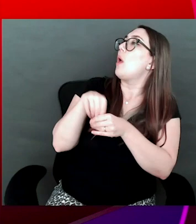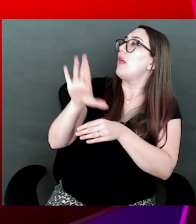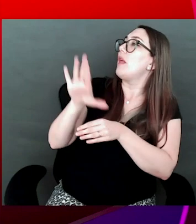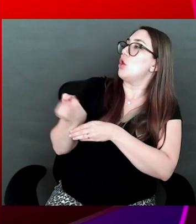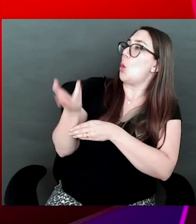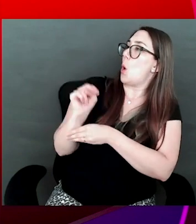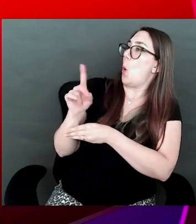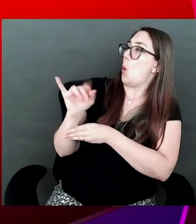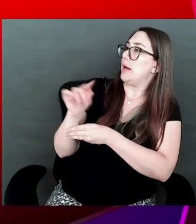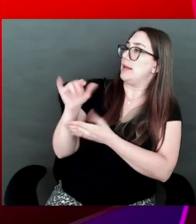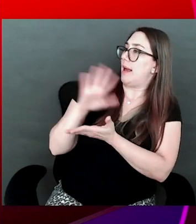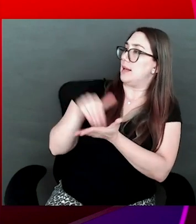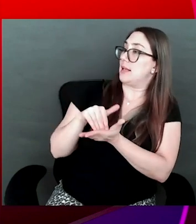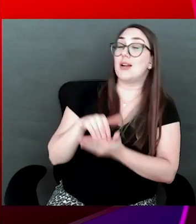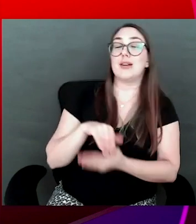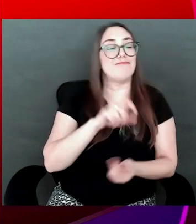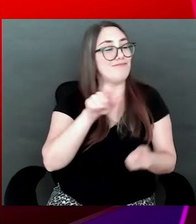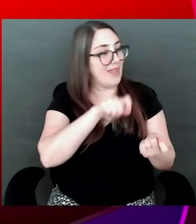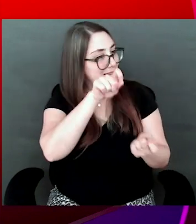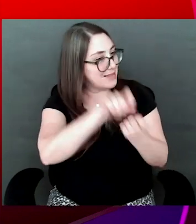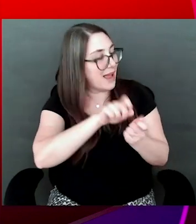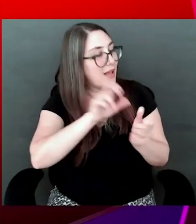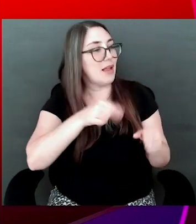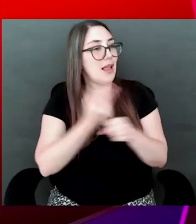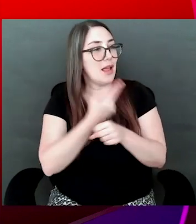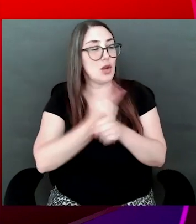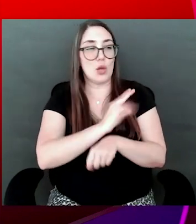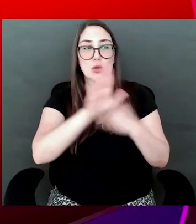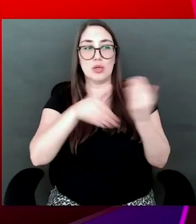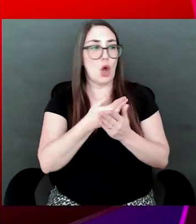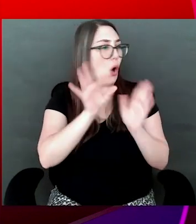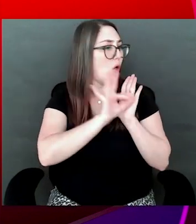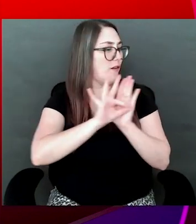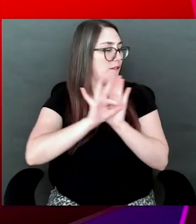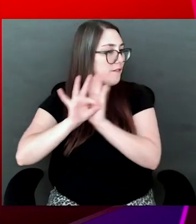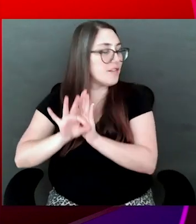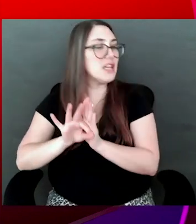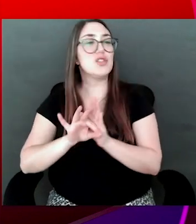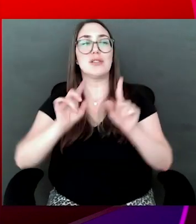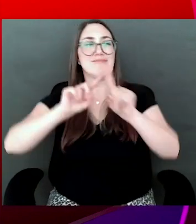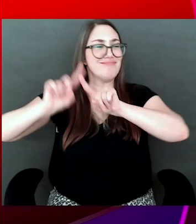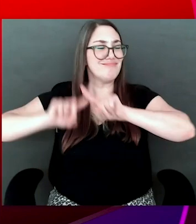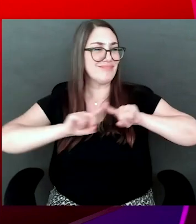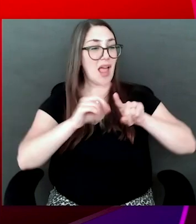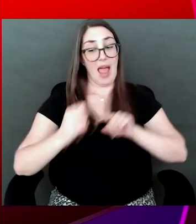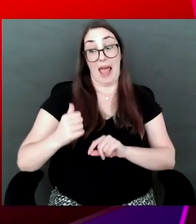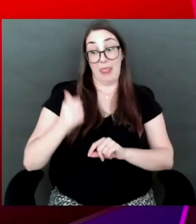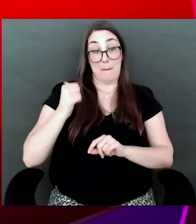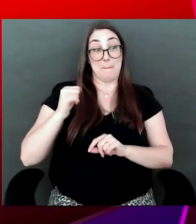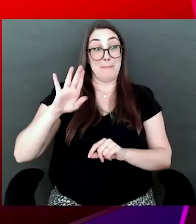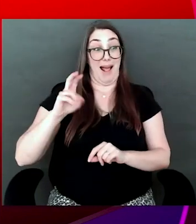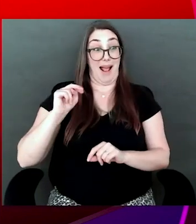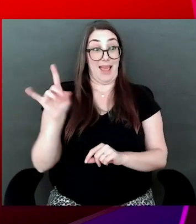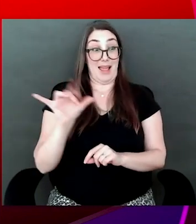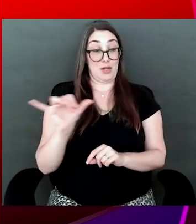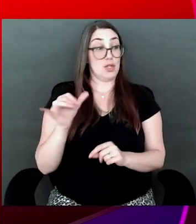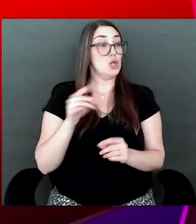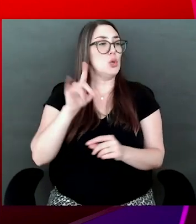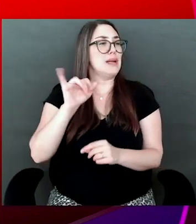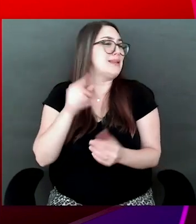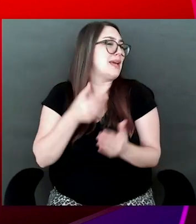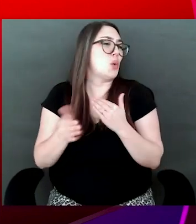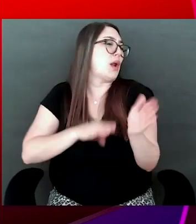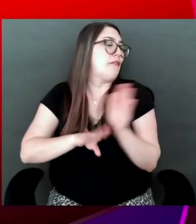exactly. And you can use all the like the matchmaking features, the session placement features, your own backend as well, like player data or whatever you have in your